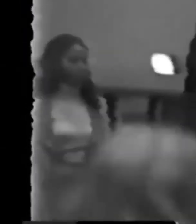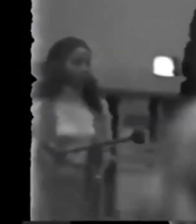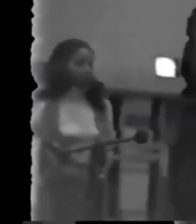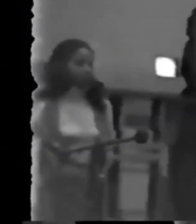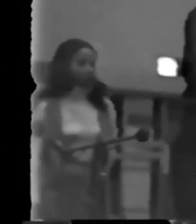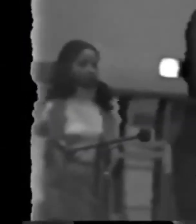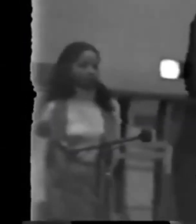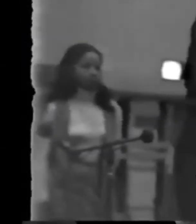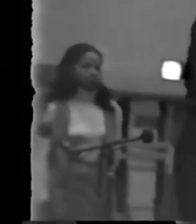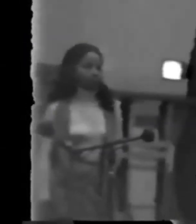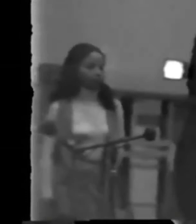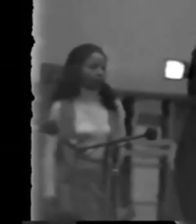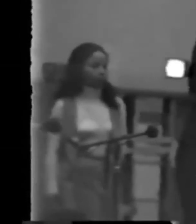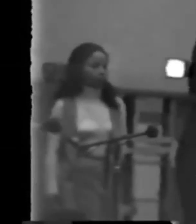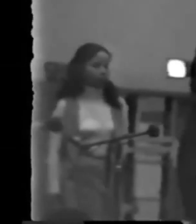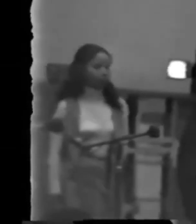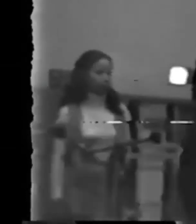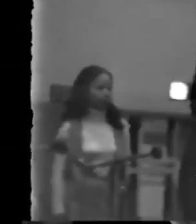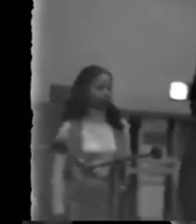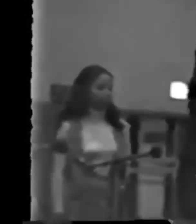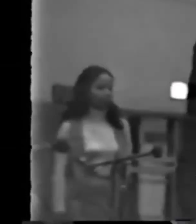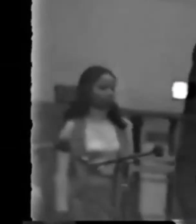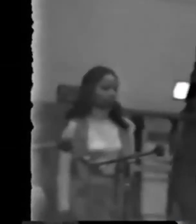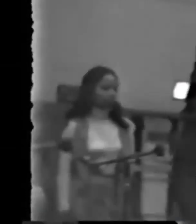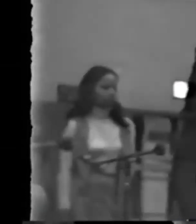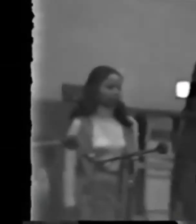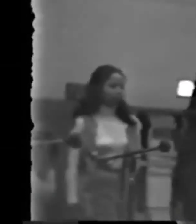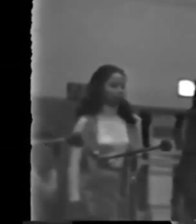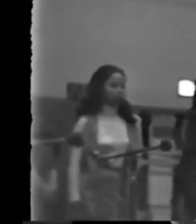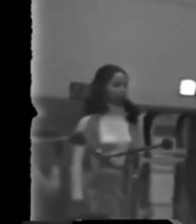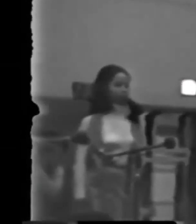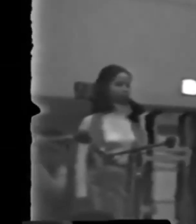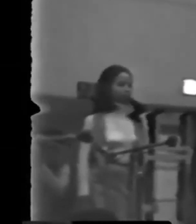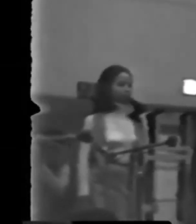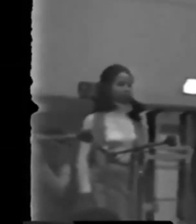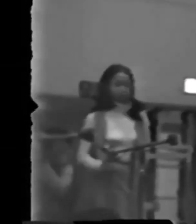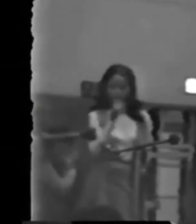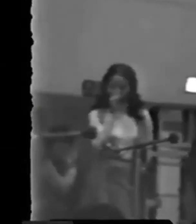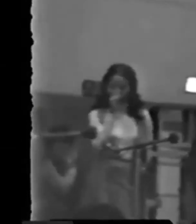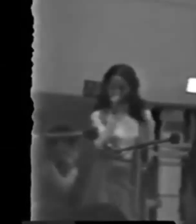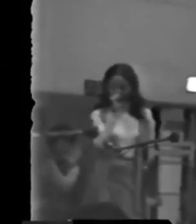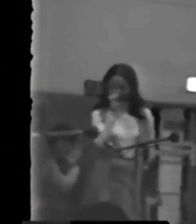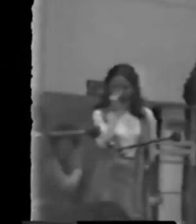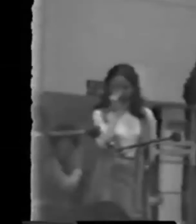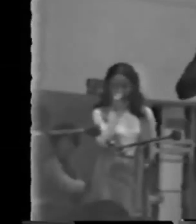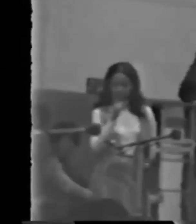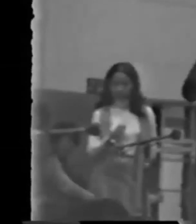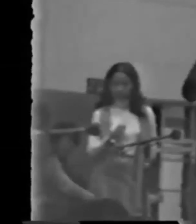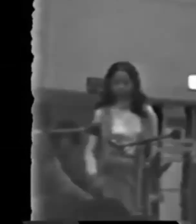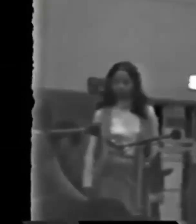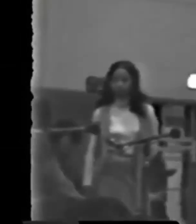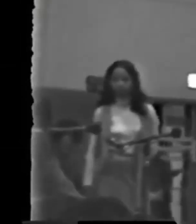we have already entered into a period of full-blown fascism, because fascism is